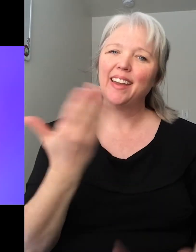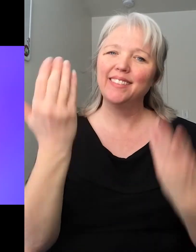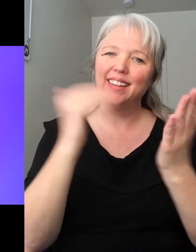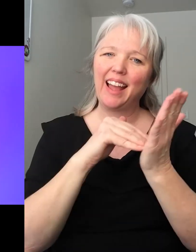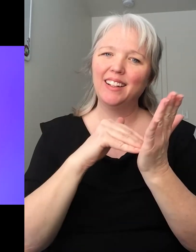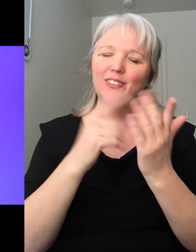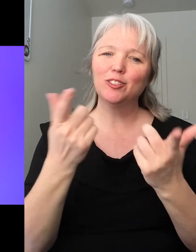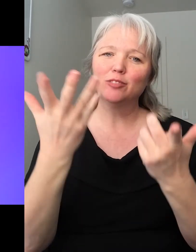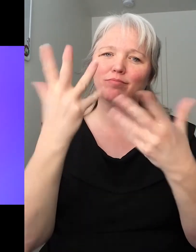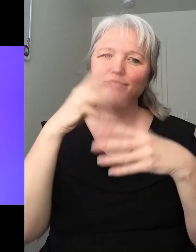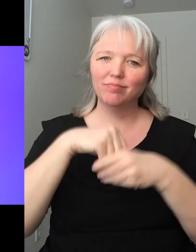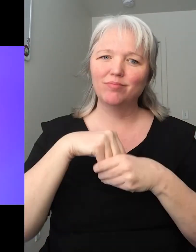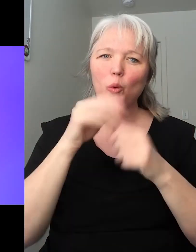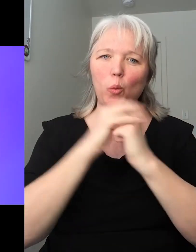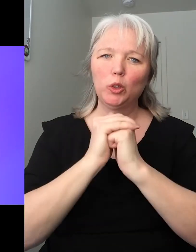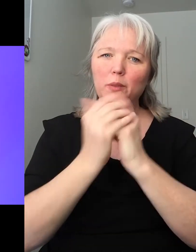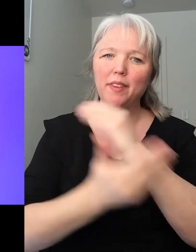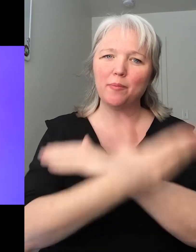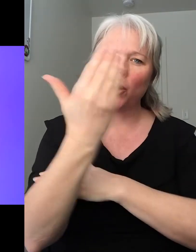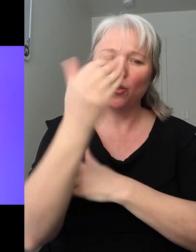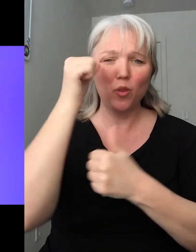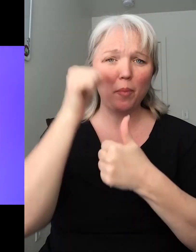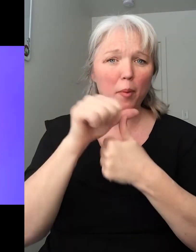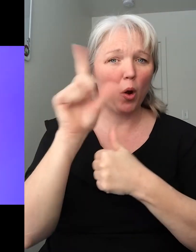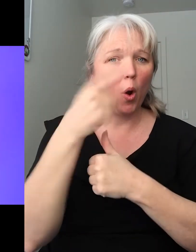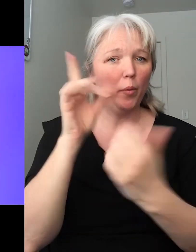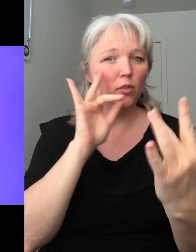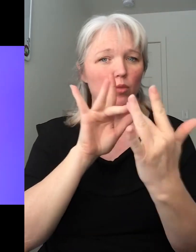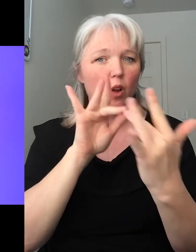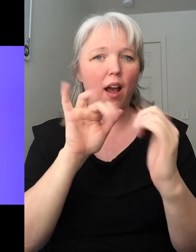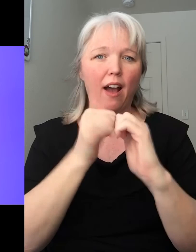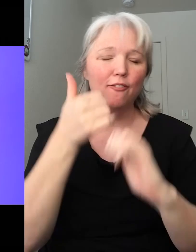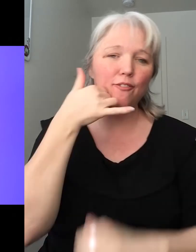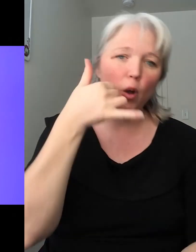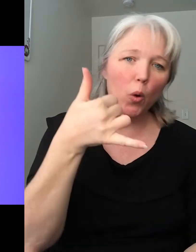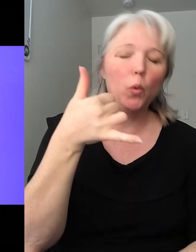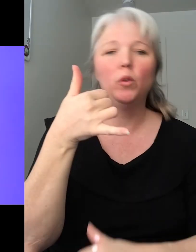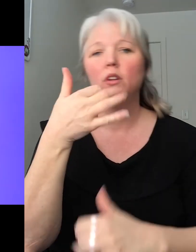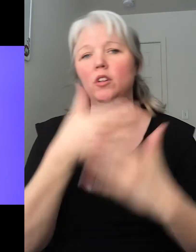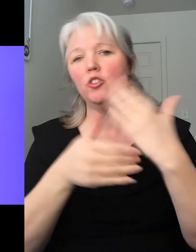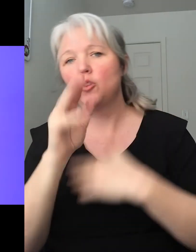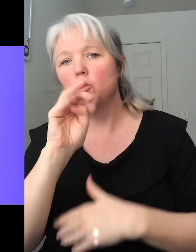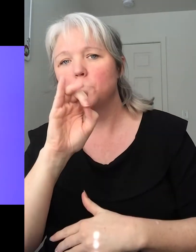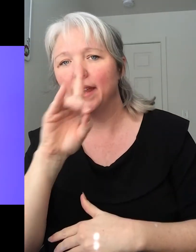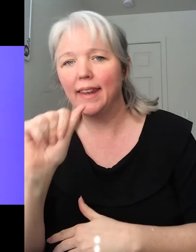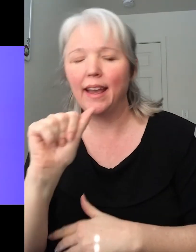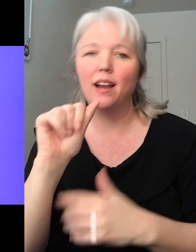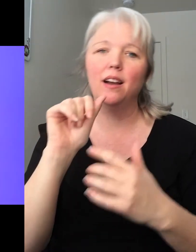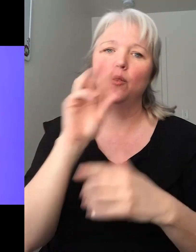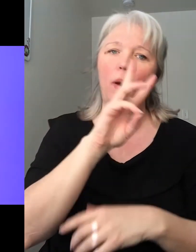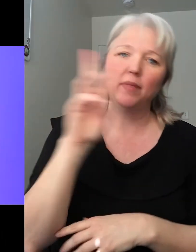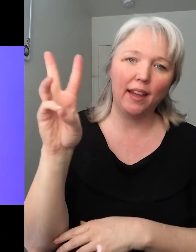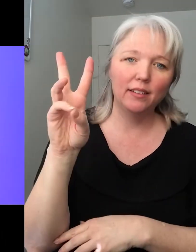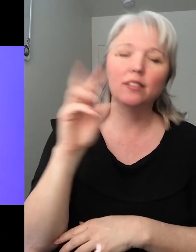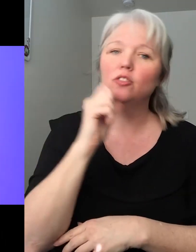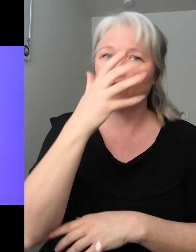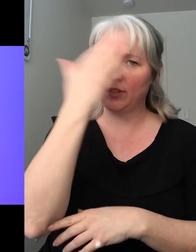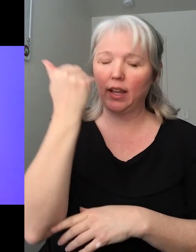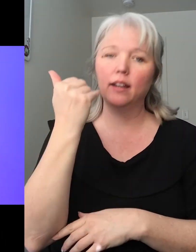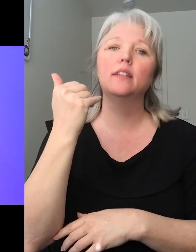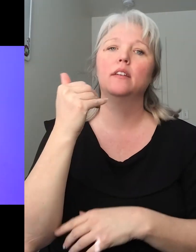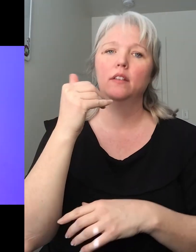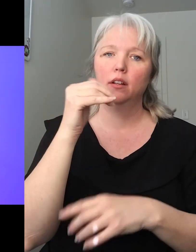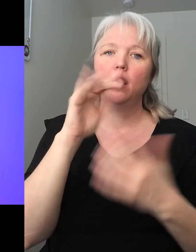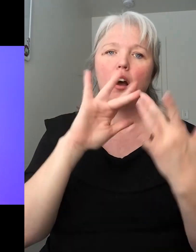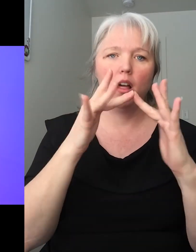again for joining us for worship this morning. Remember, you can always reach out to us by phone, social media, website, and don't forget to visit our online giving